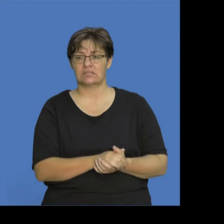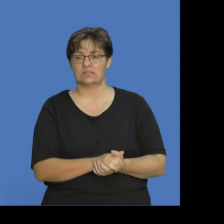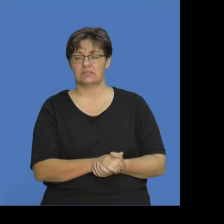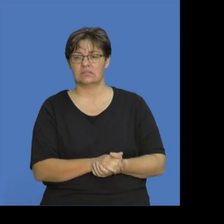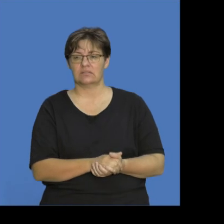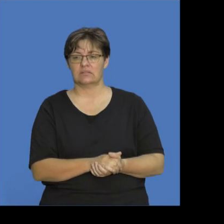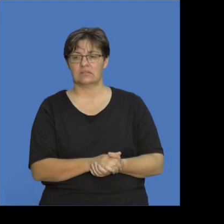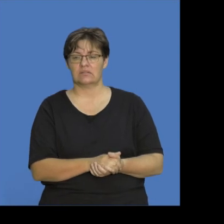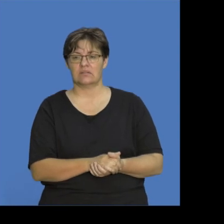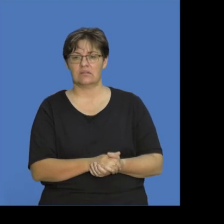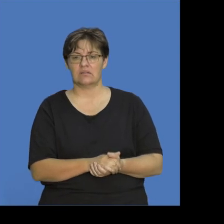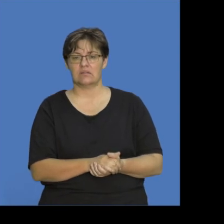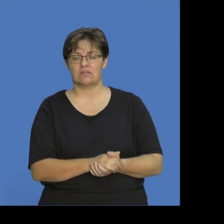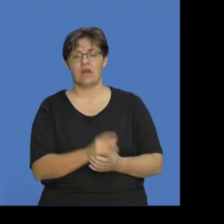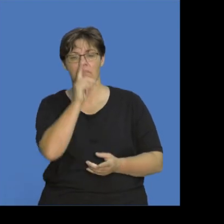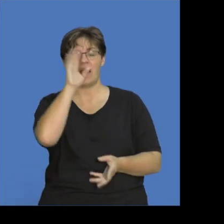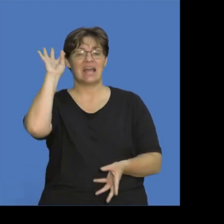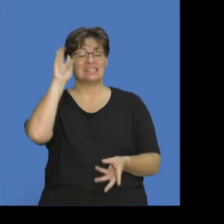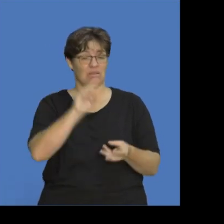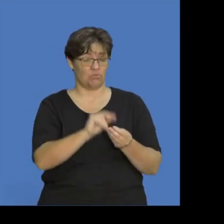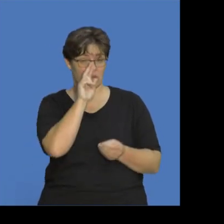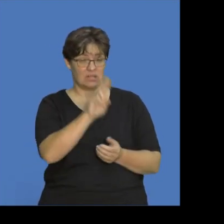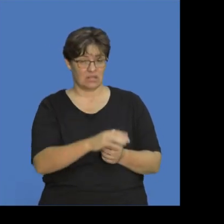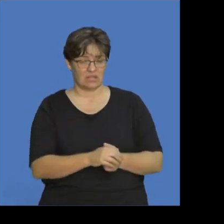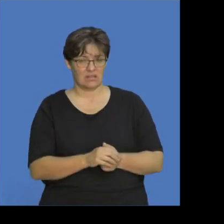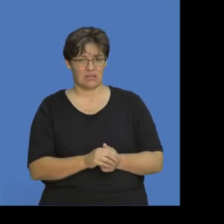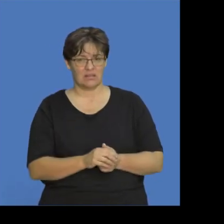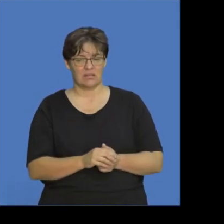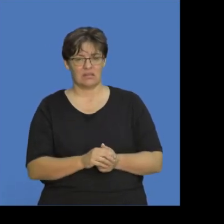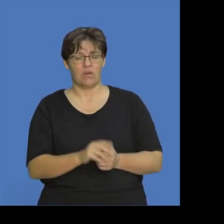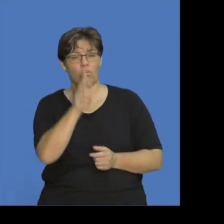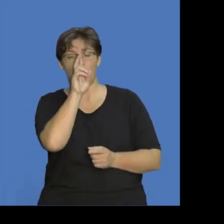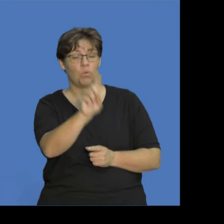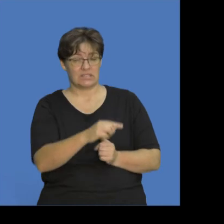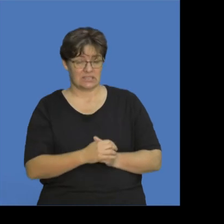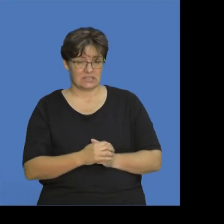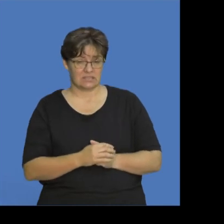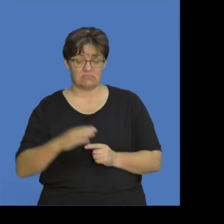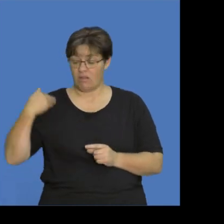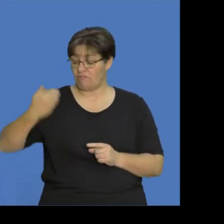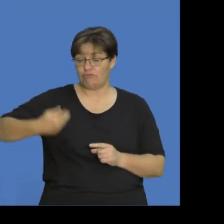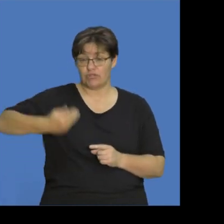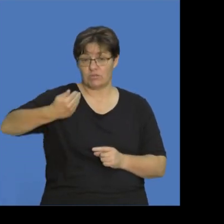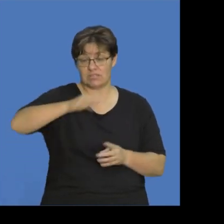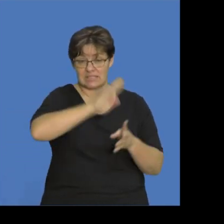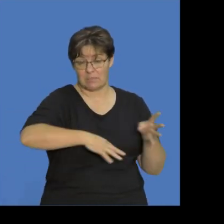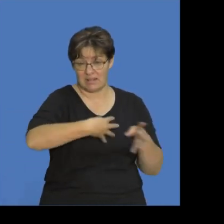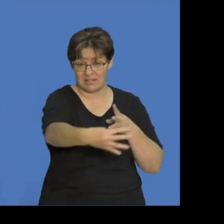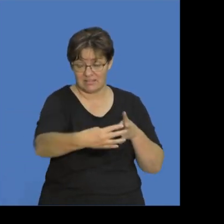So what are we going to do now? If you look at our summary, we looked at